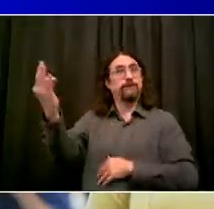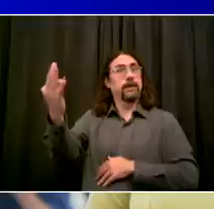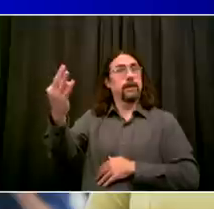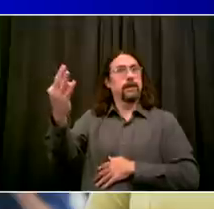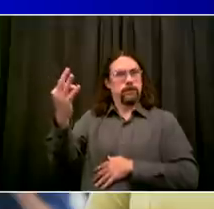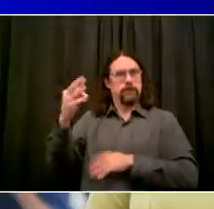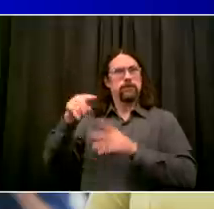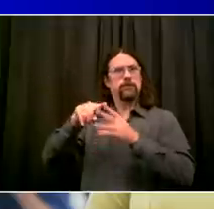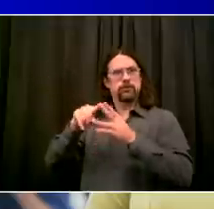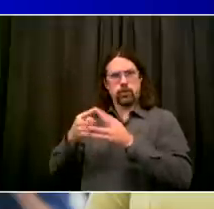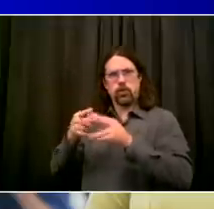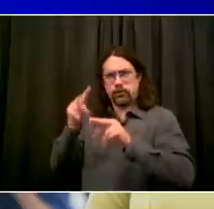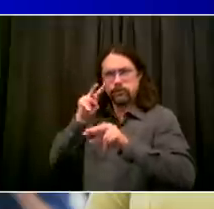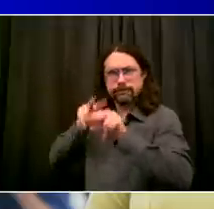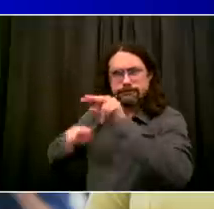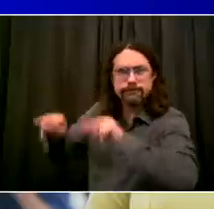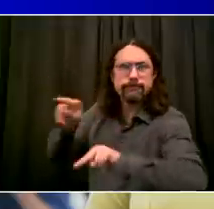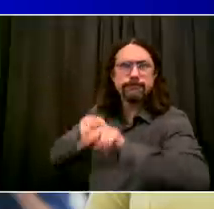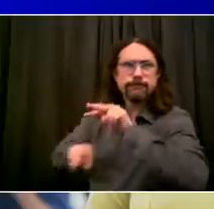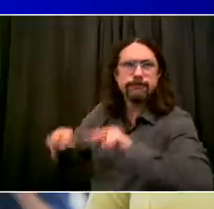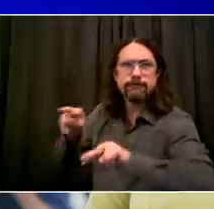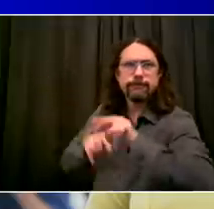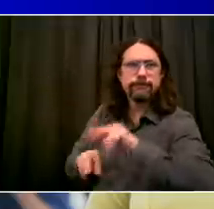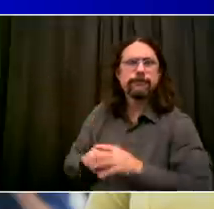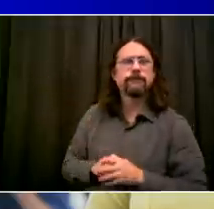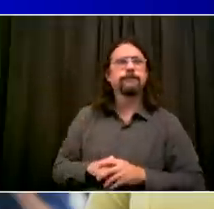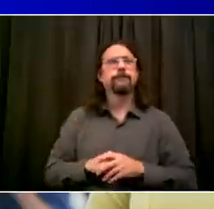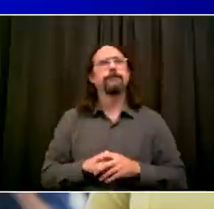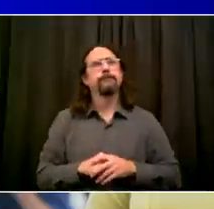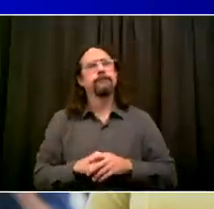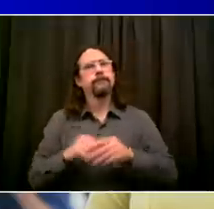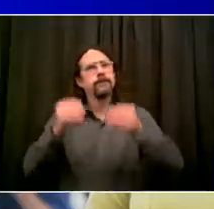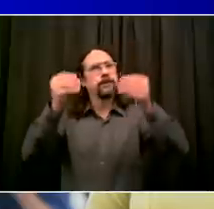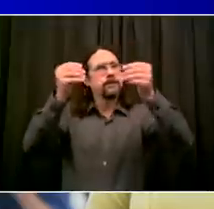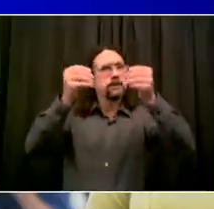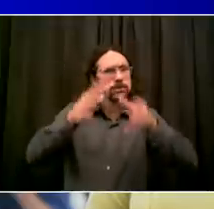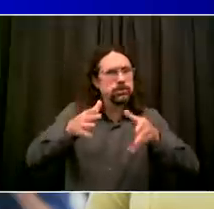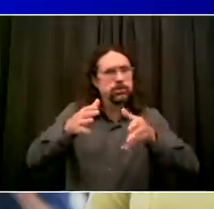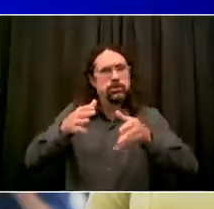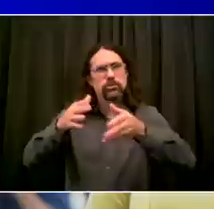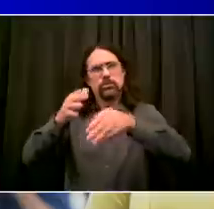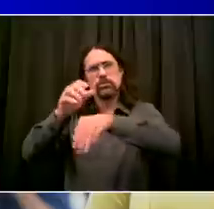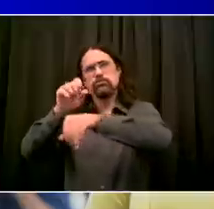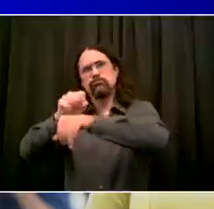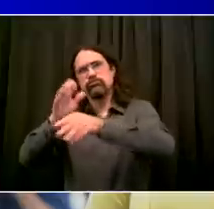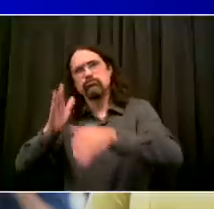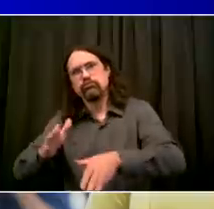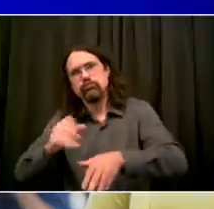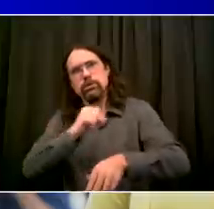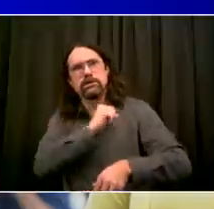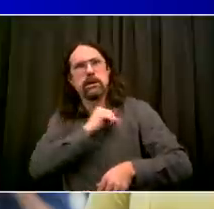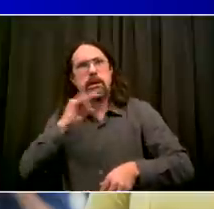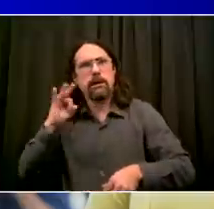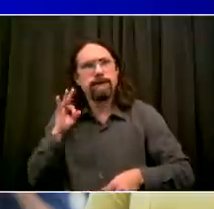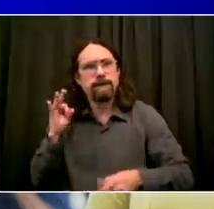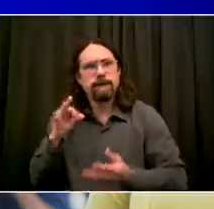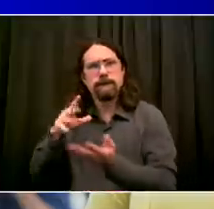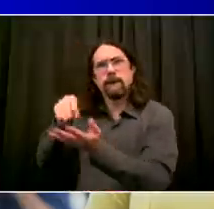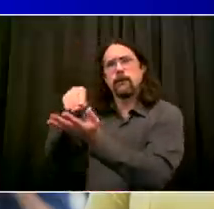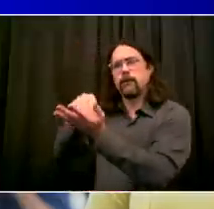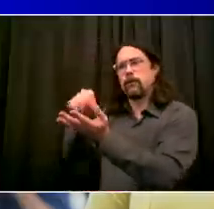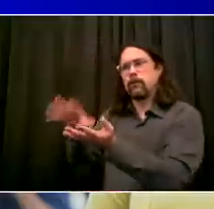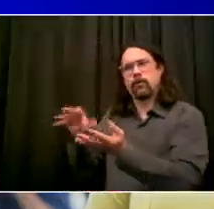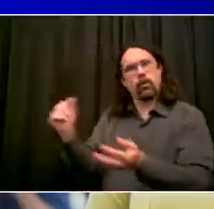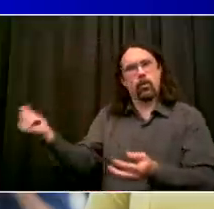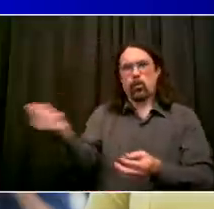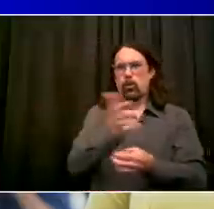educators and staff are overwhelmingly ready, willing, and able to get tested. But we need a sign-off form. We need a consent